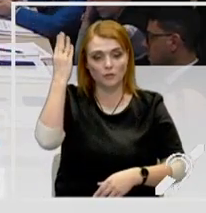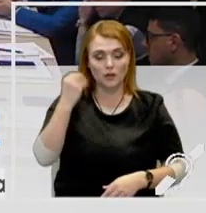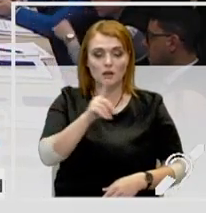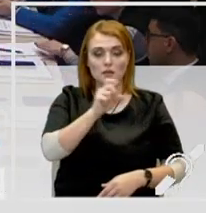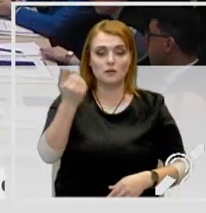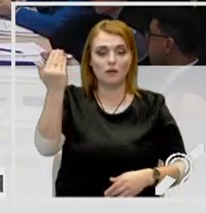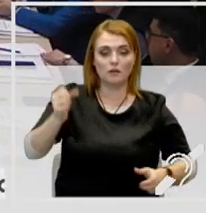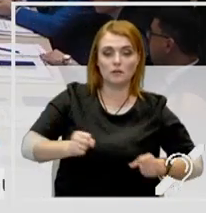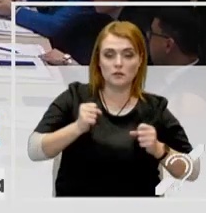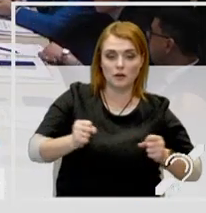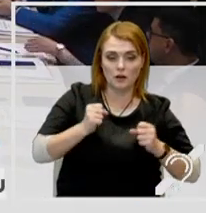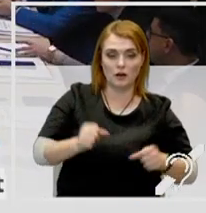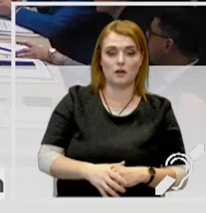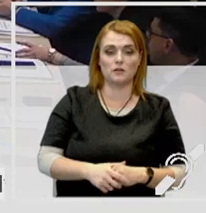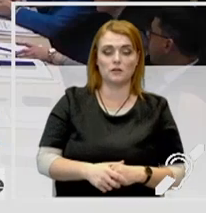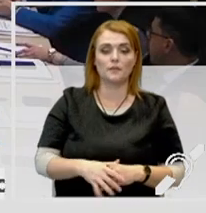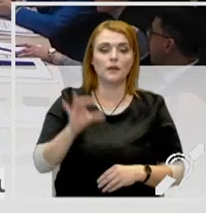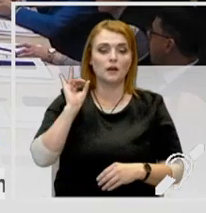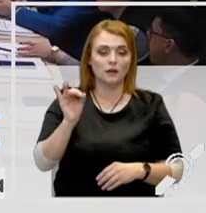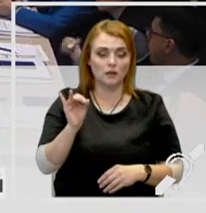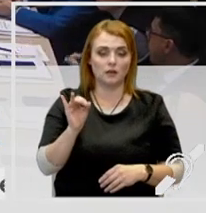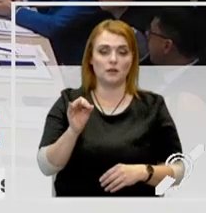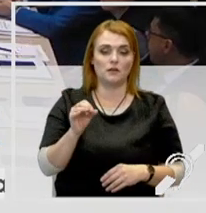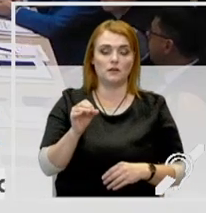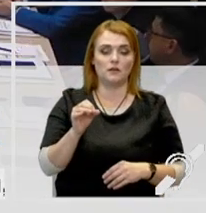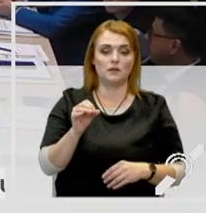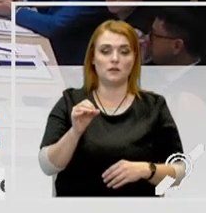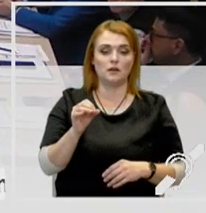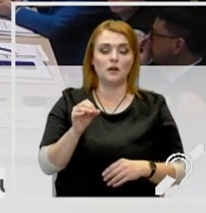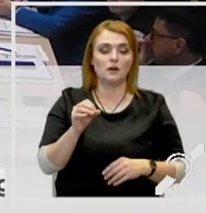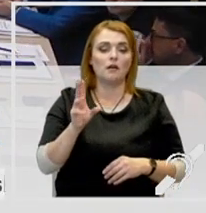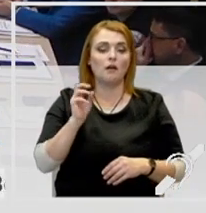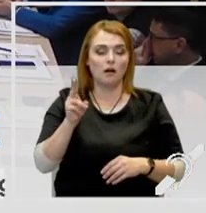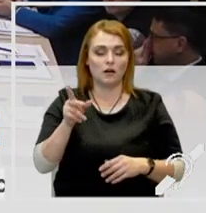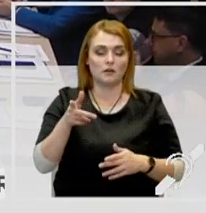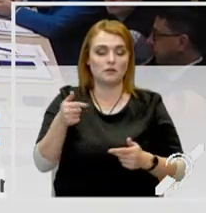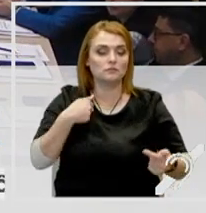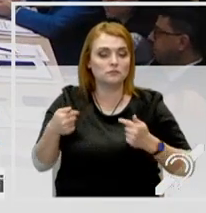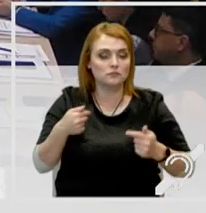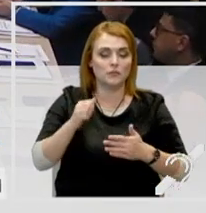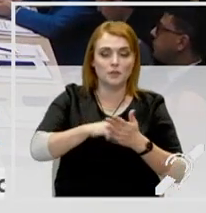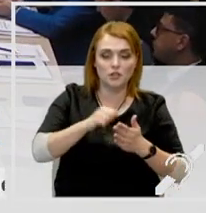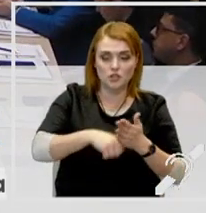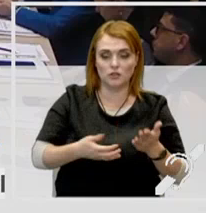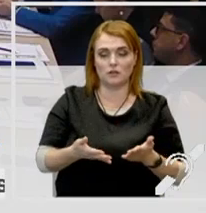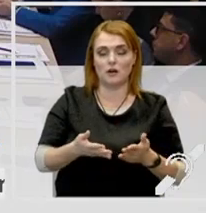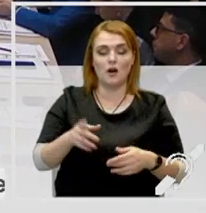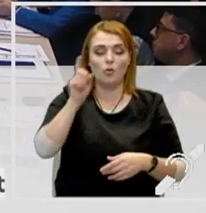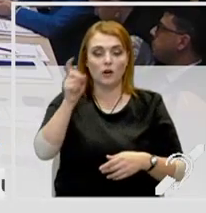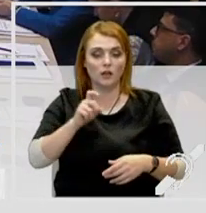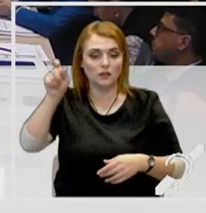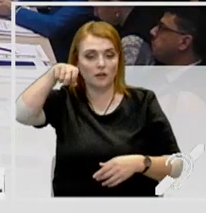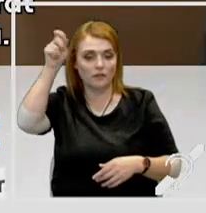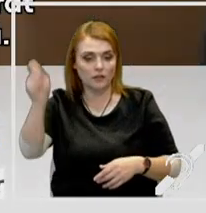despite the difficult circumstances caused by the war in neighboring Ukraine and the major social and